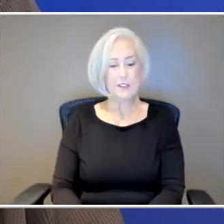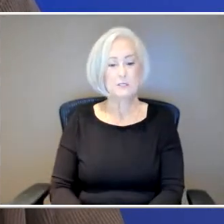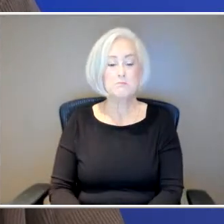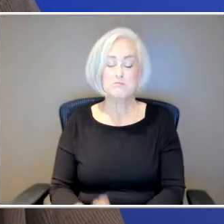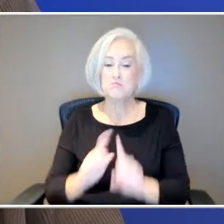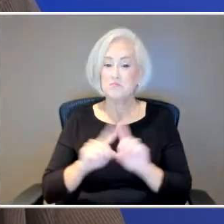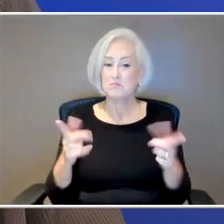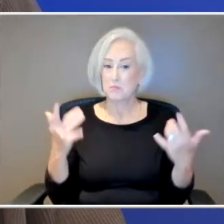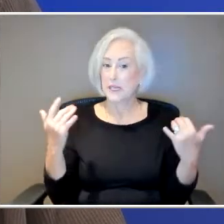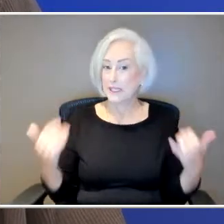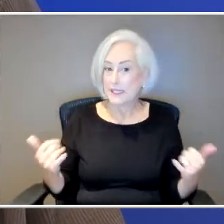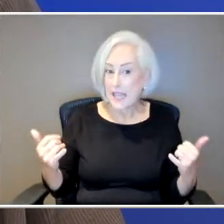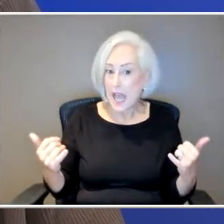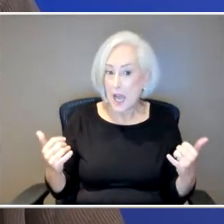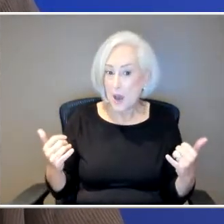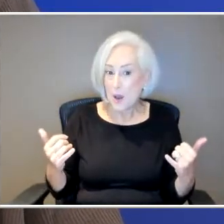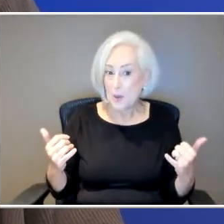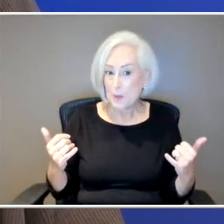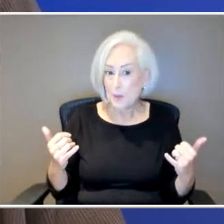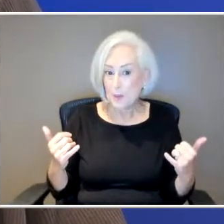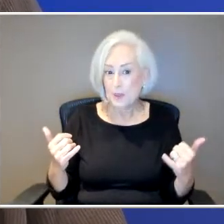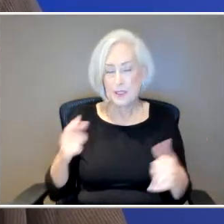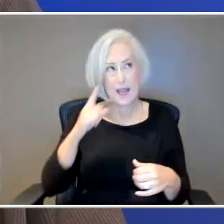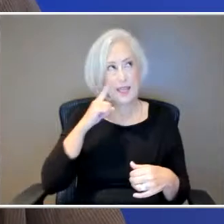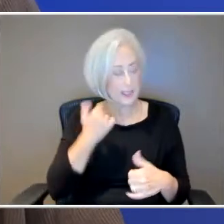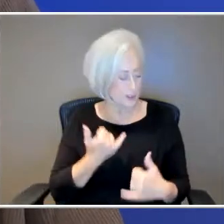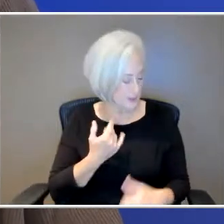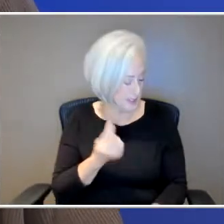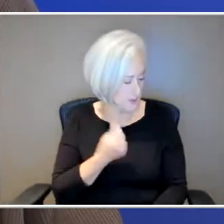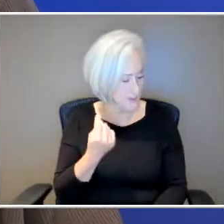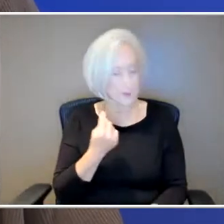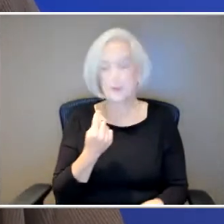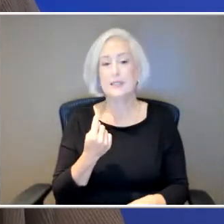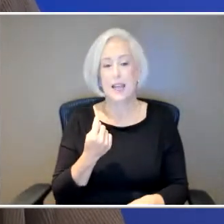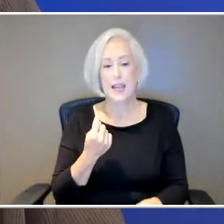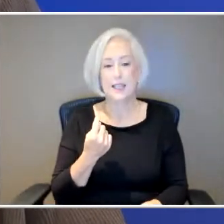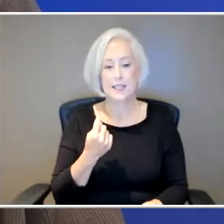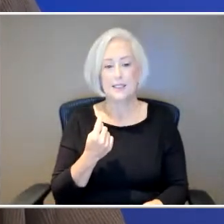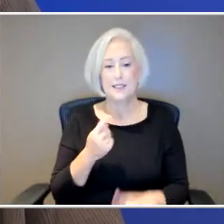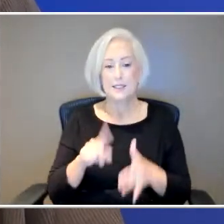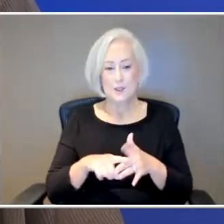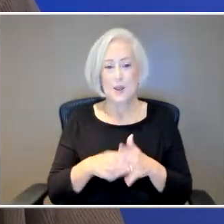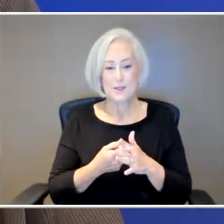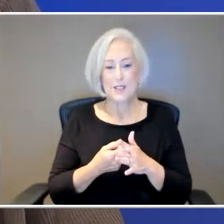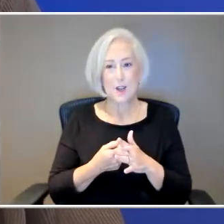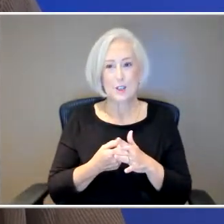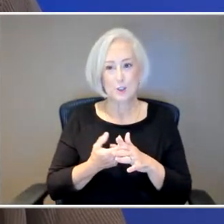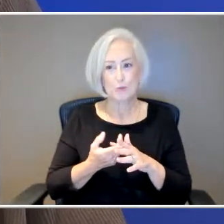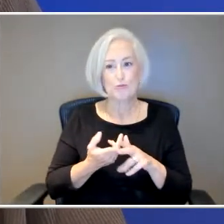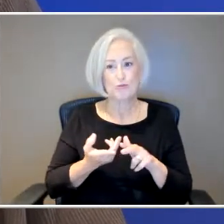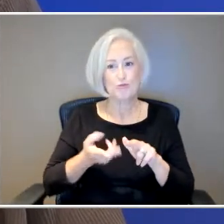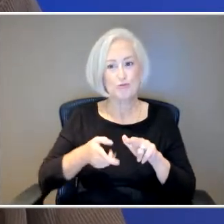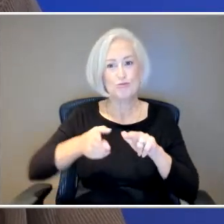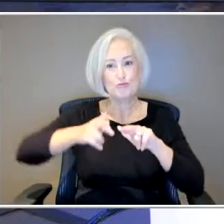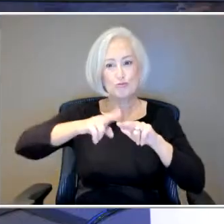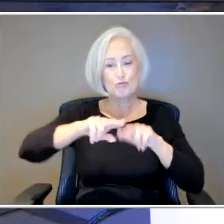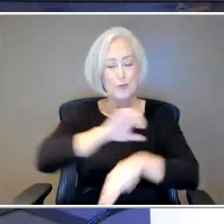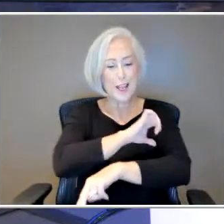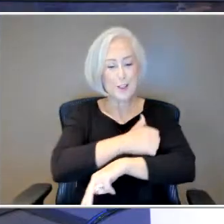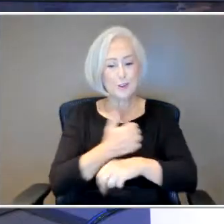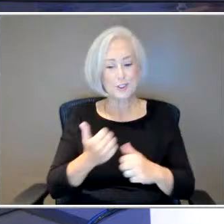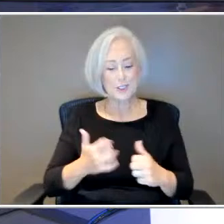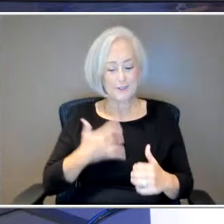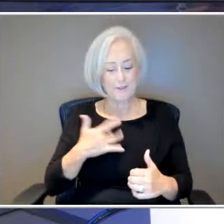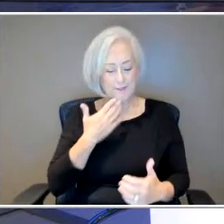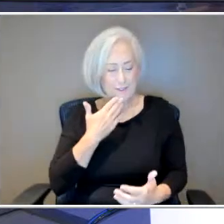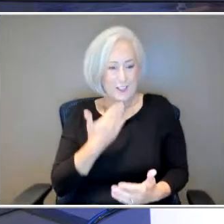on at Tuesday now, so I'm starting to do the climb back uphill. So It's a cycle. It